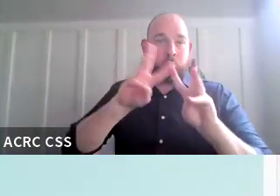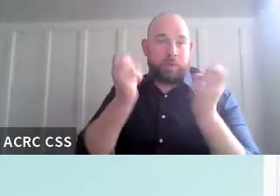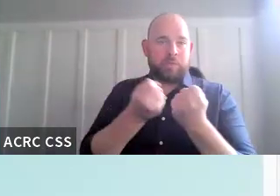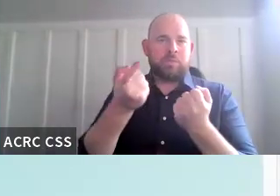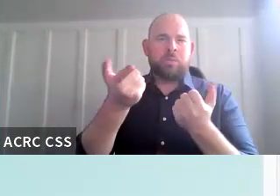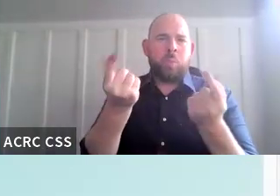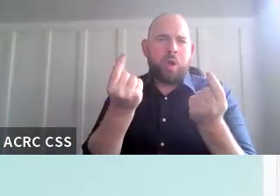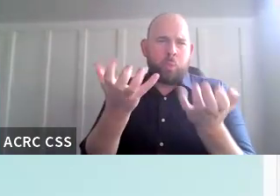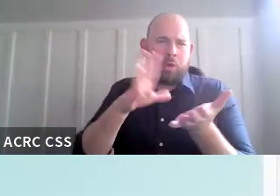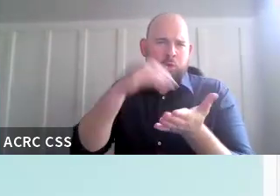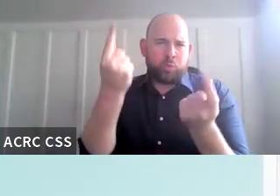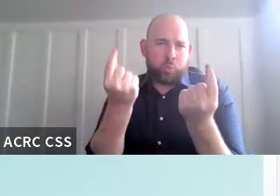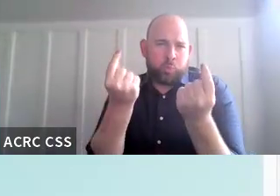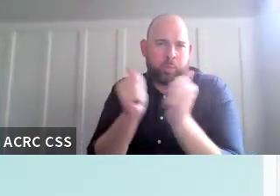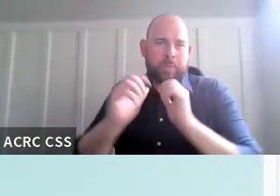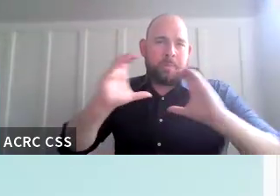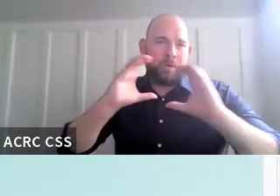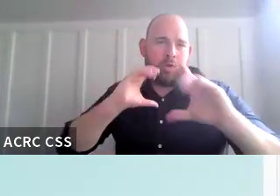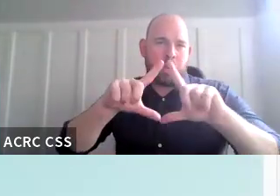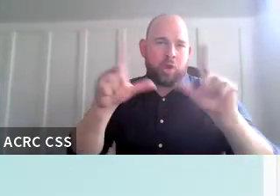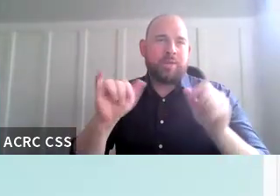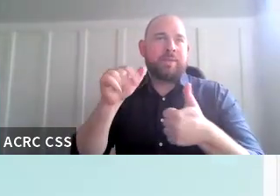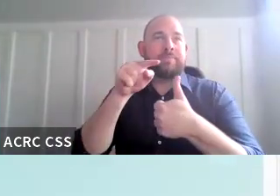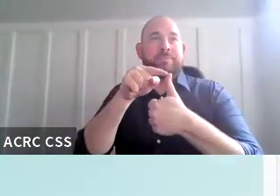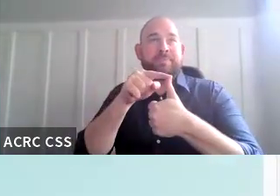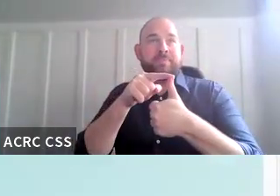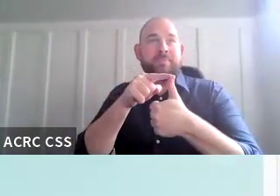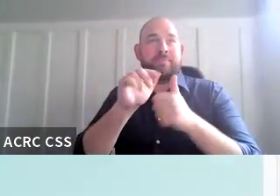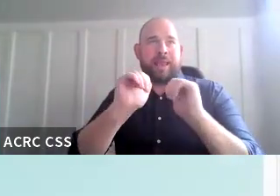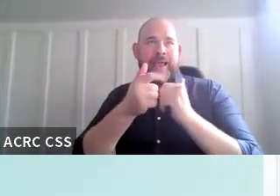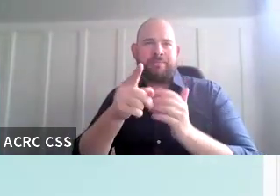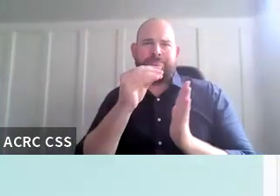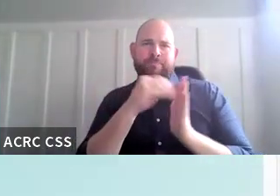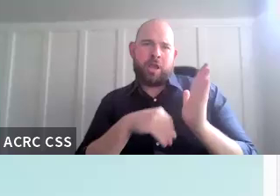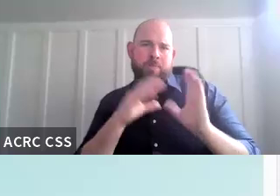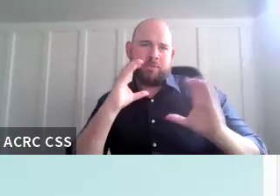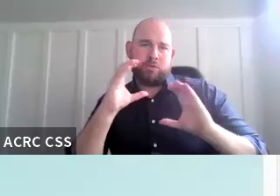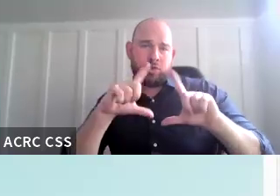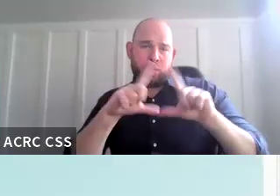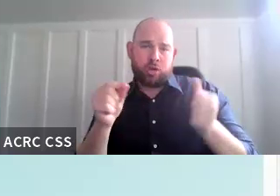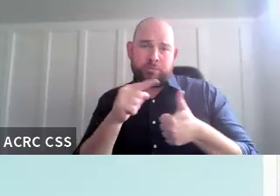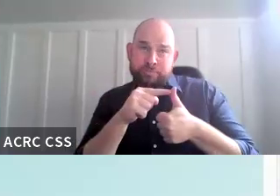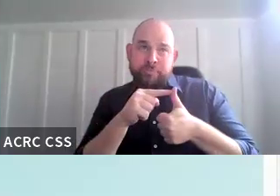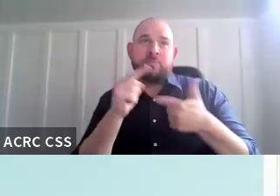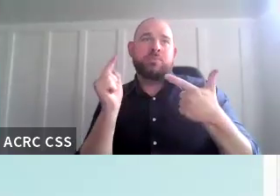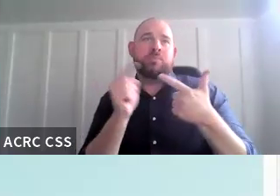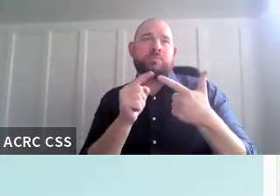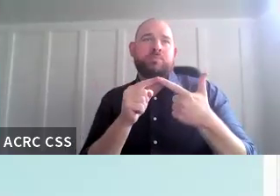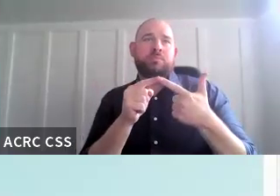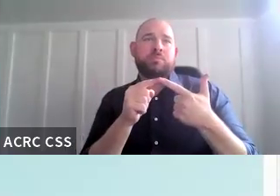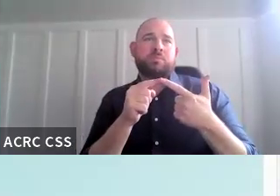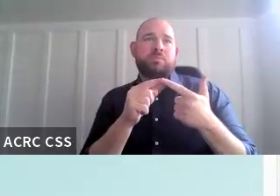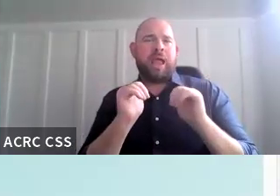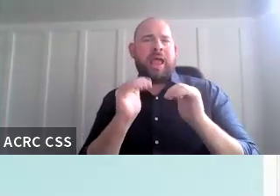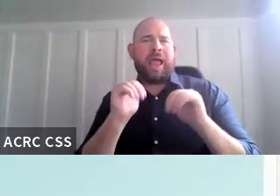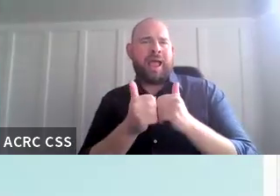last question, we wanted to get a feel for what people are most interested in learning from this workshop. So maybe it's how